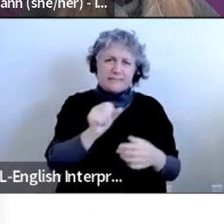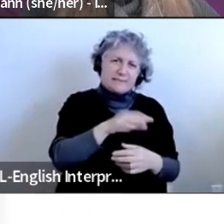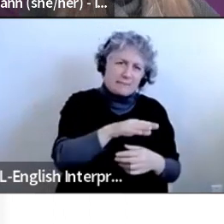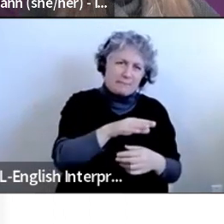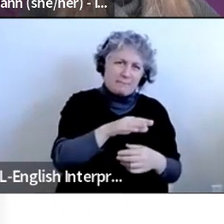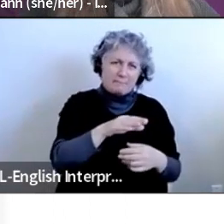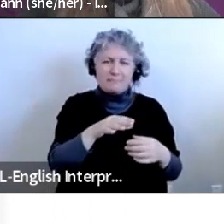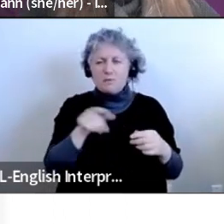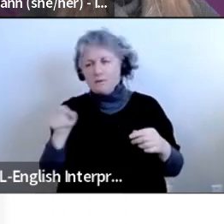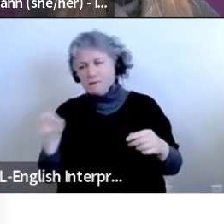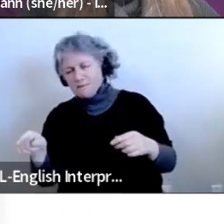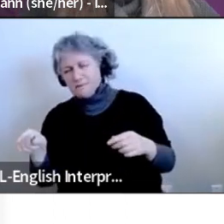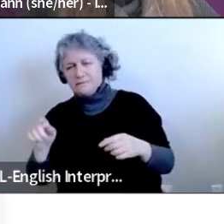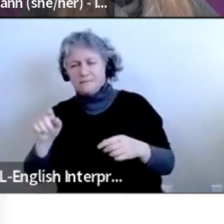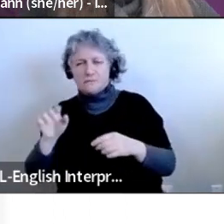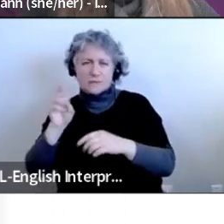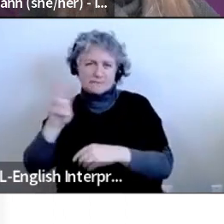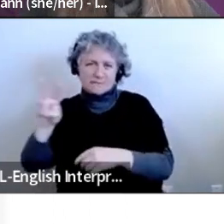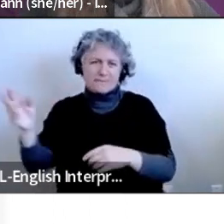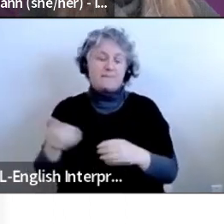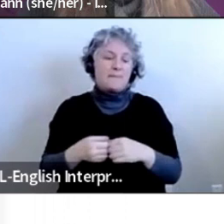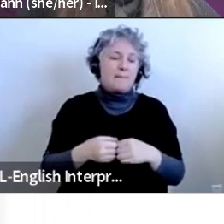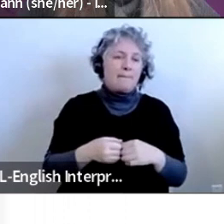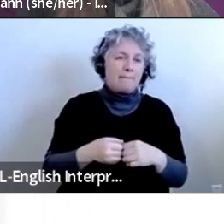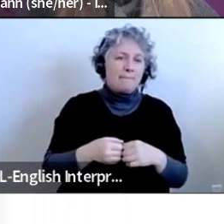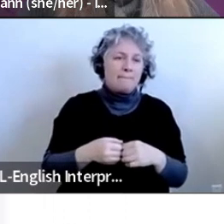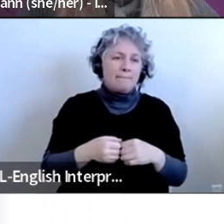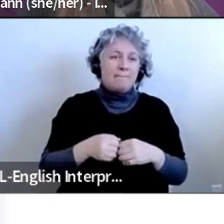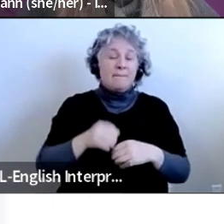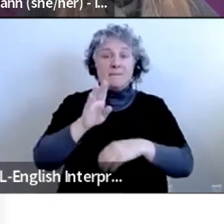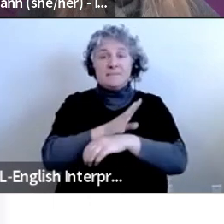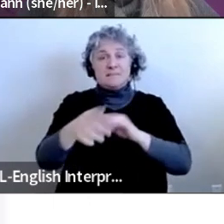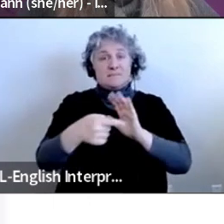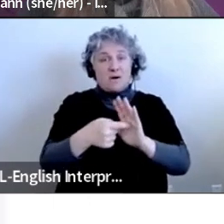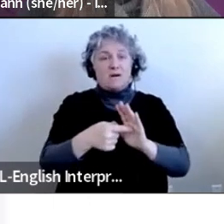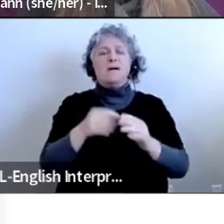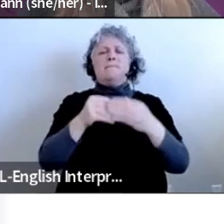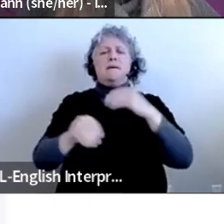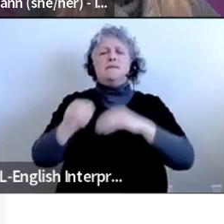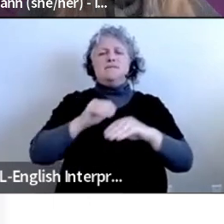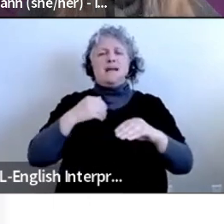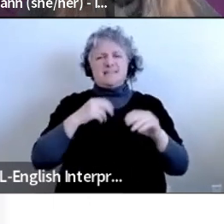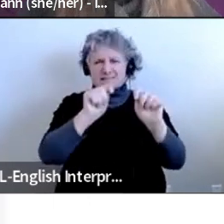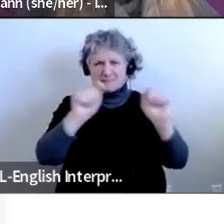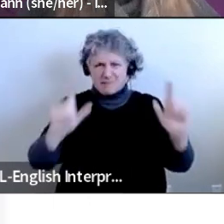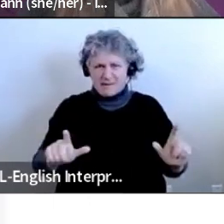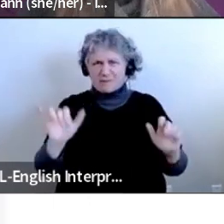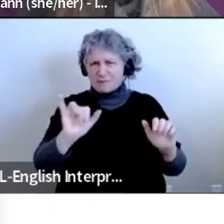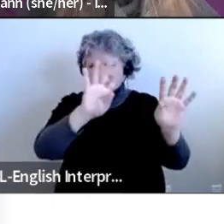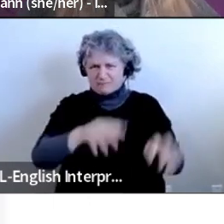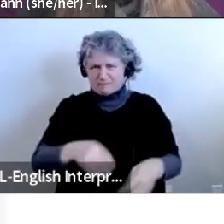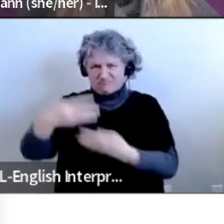So similar to the business model canvas, the budget upload section includes a template for download, and then you can upload that